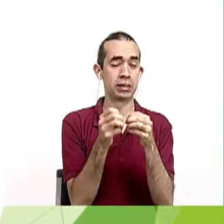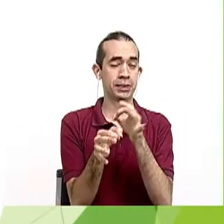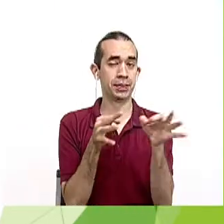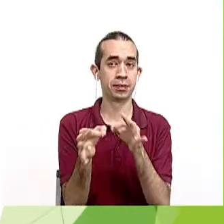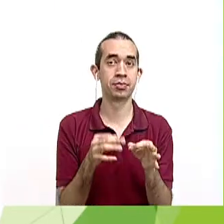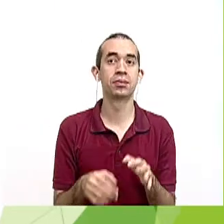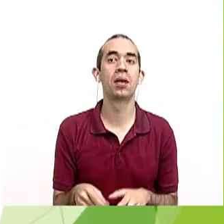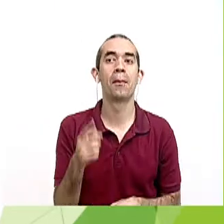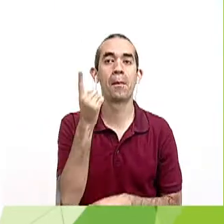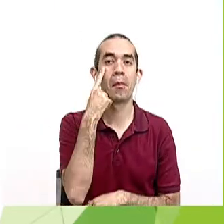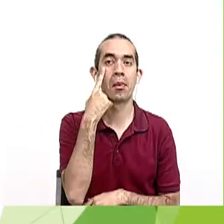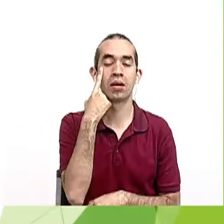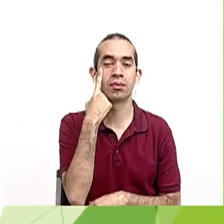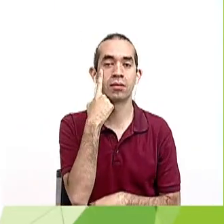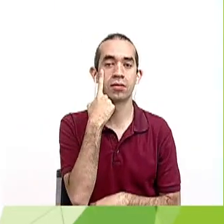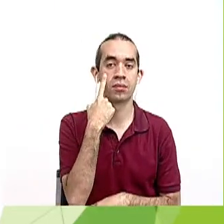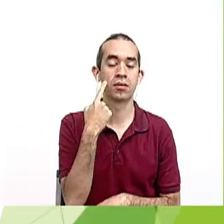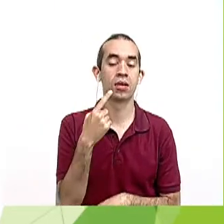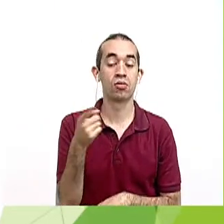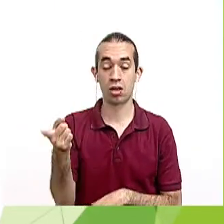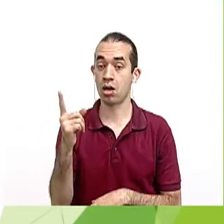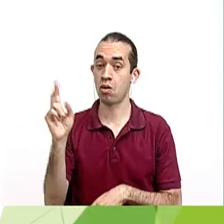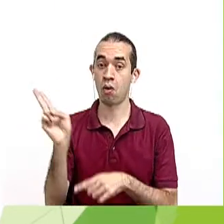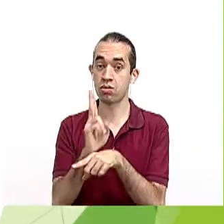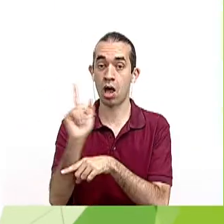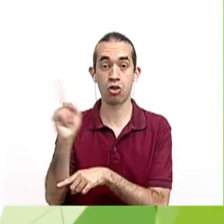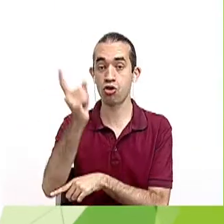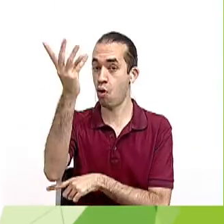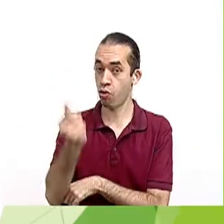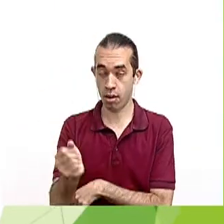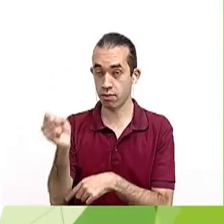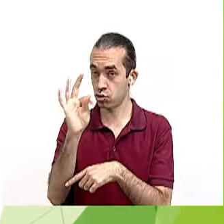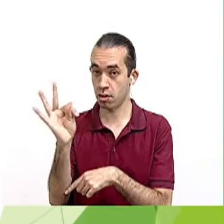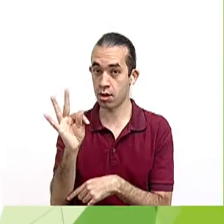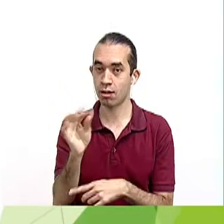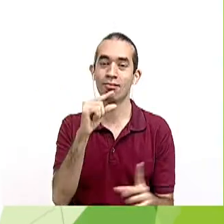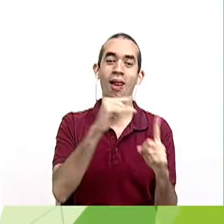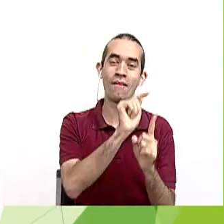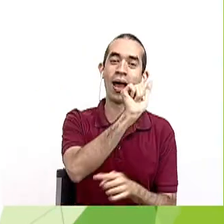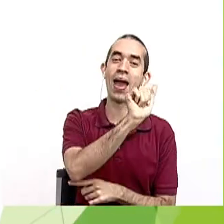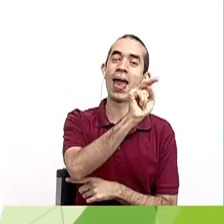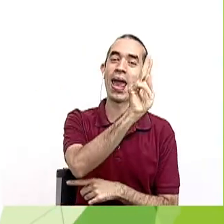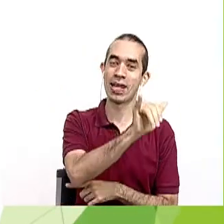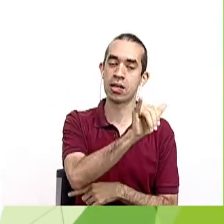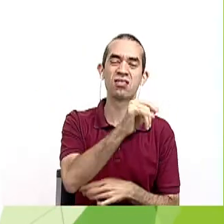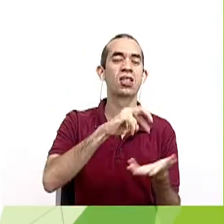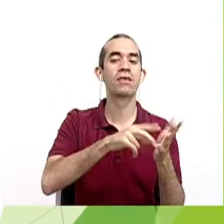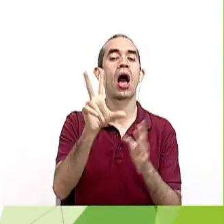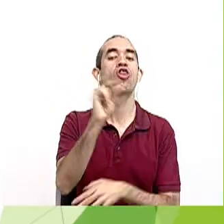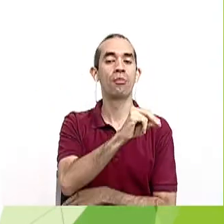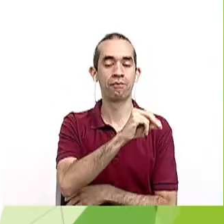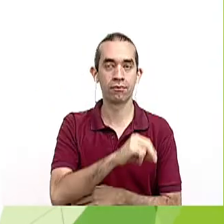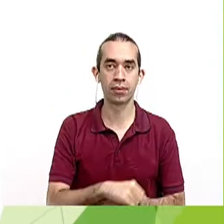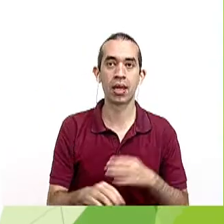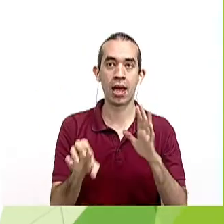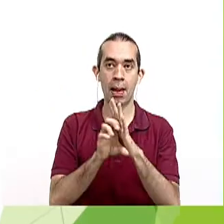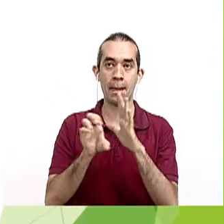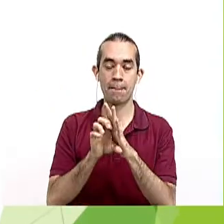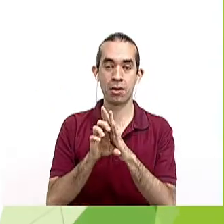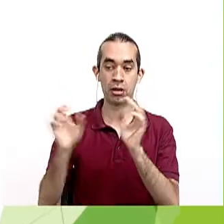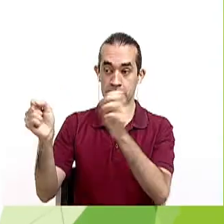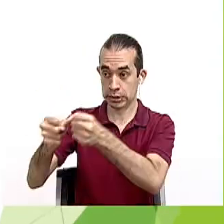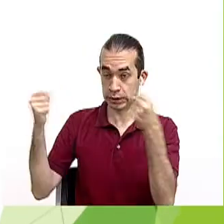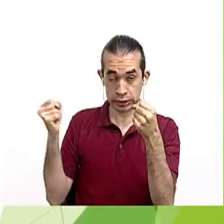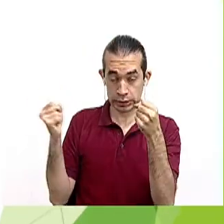any with negative sentences. For example, there isn't any cheese in the fridge. The fridge is